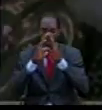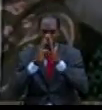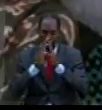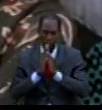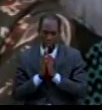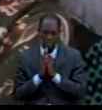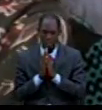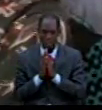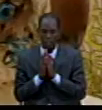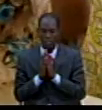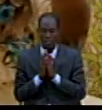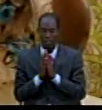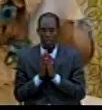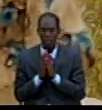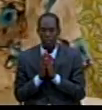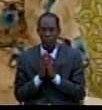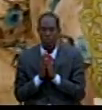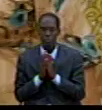Amen.